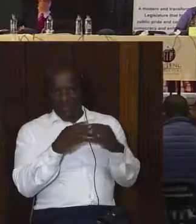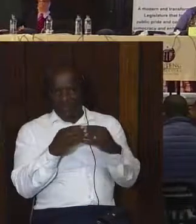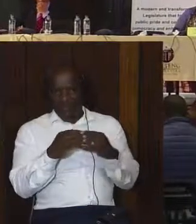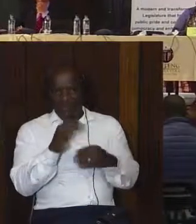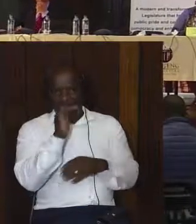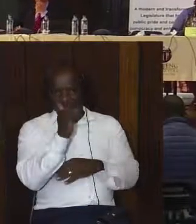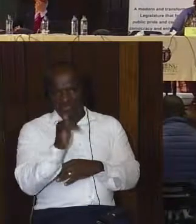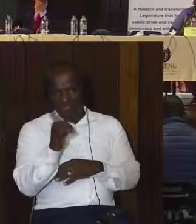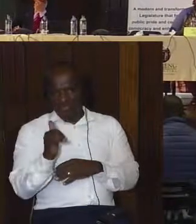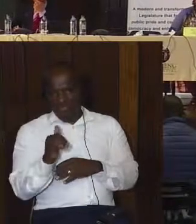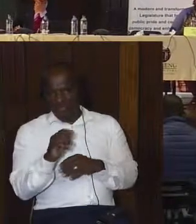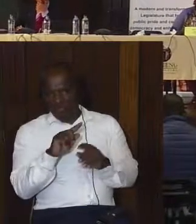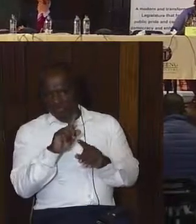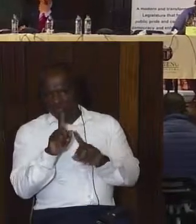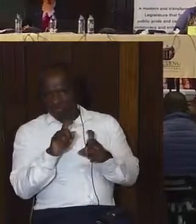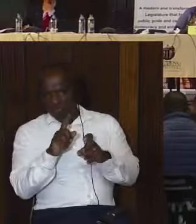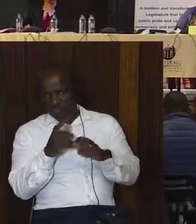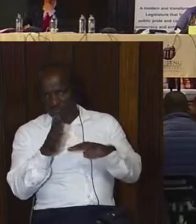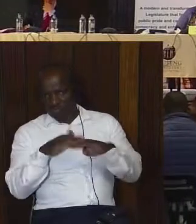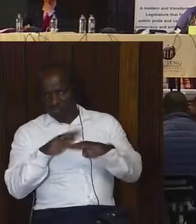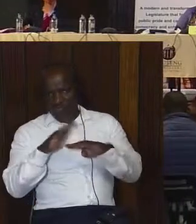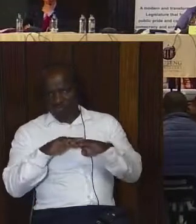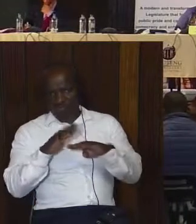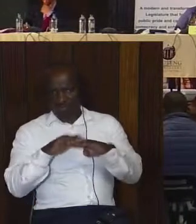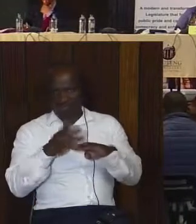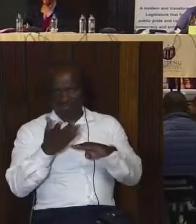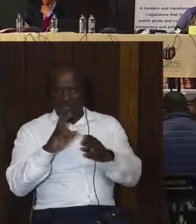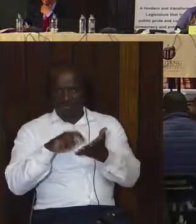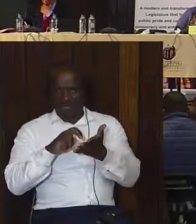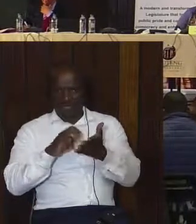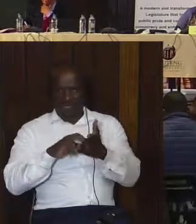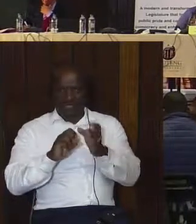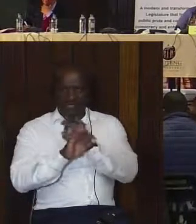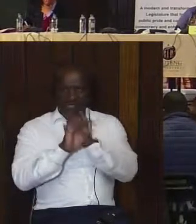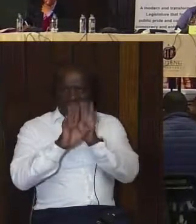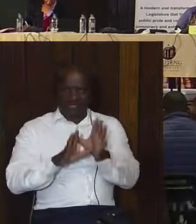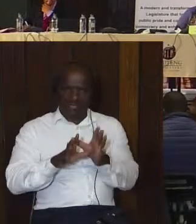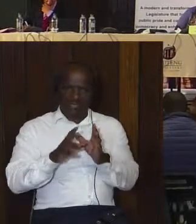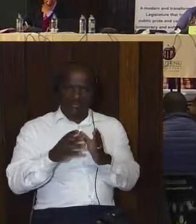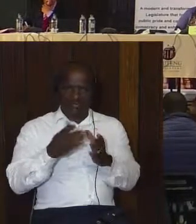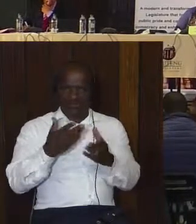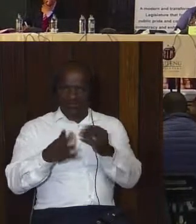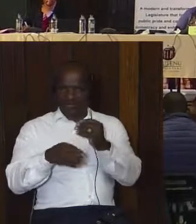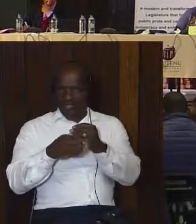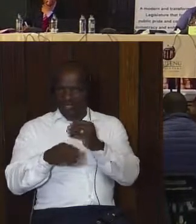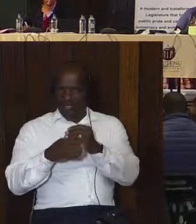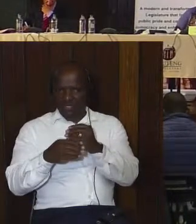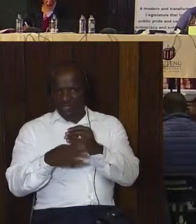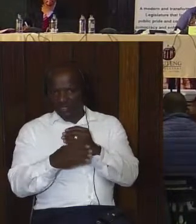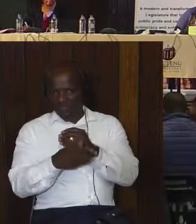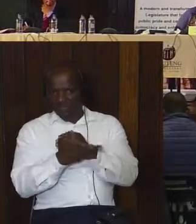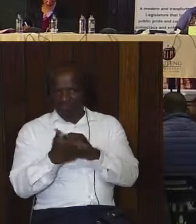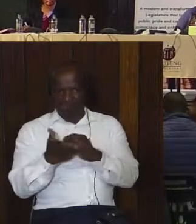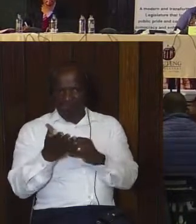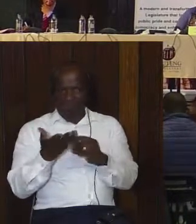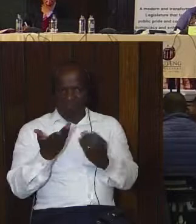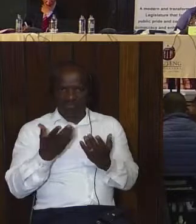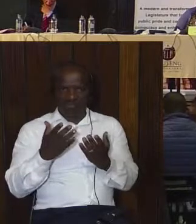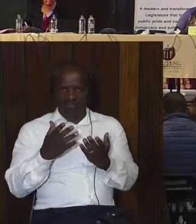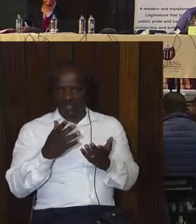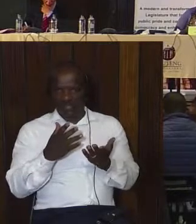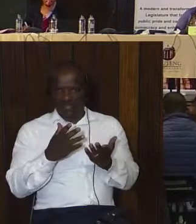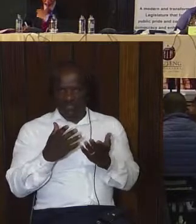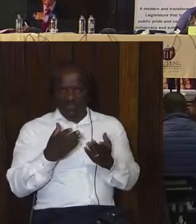further questions, any questions of clarity or inputs which members would want to make in terms of what's